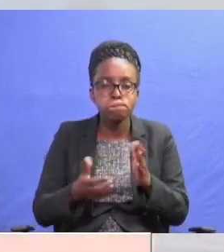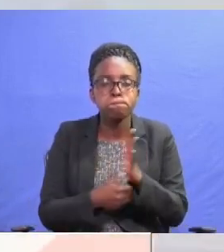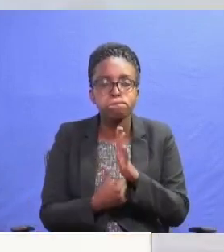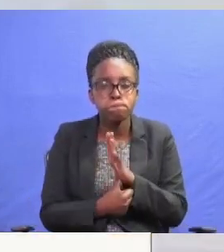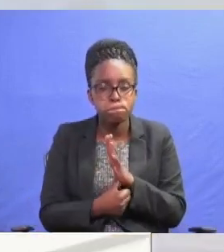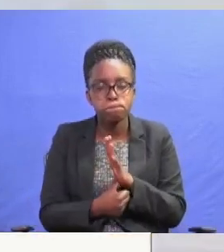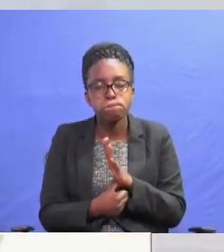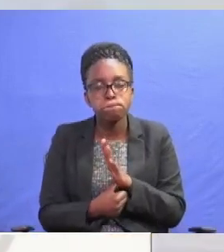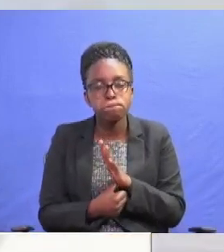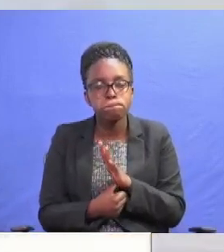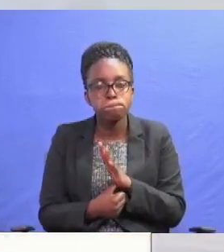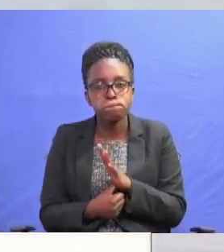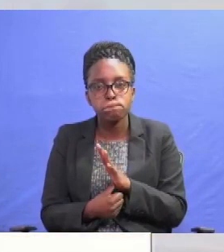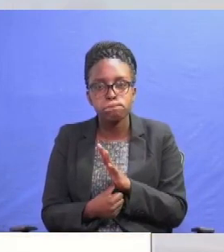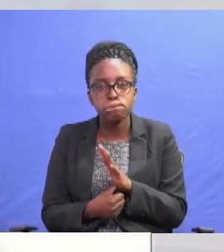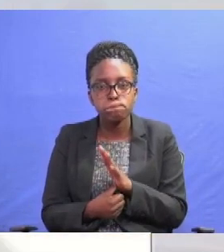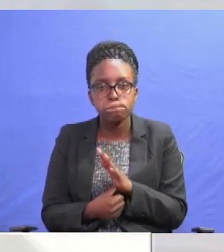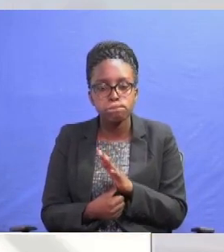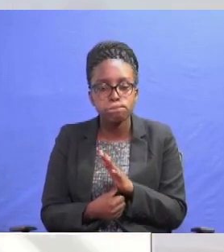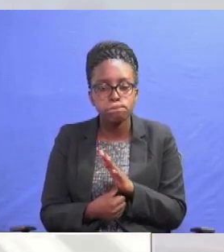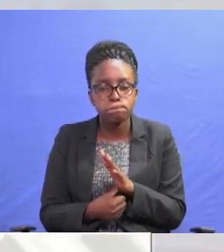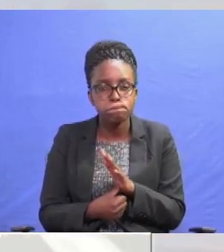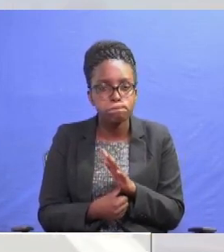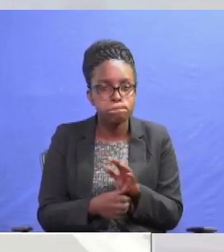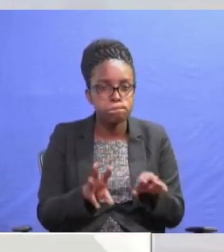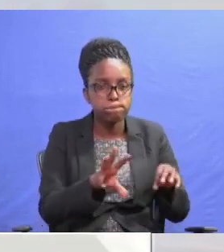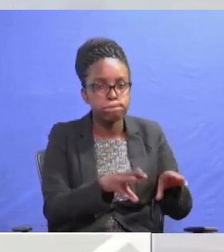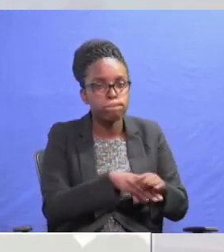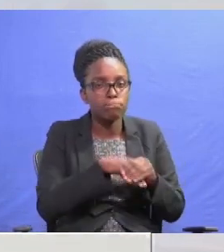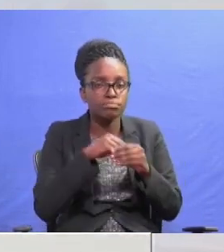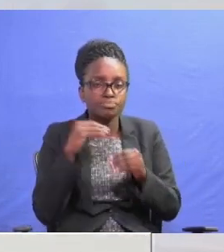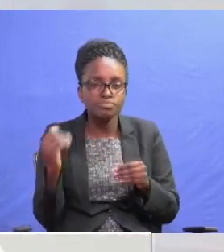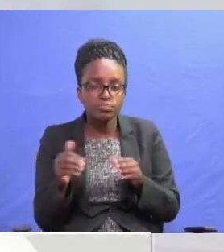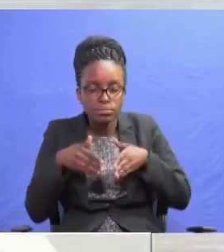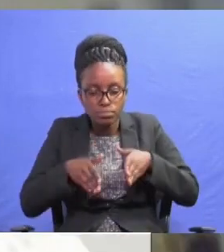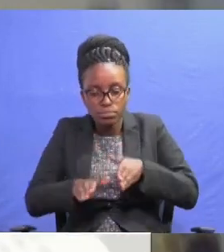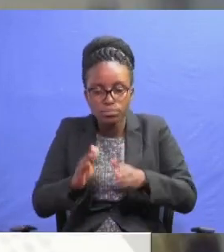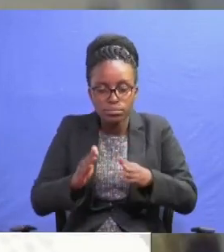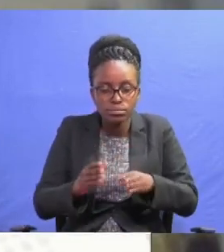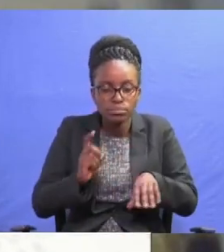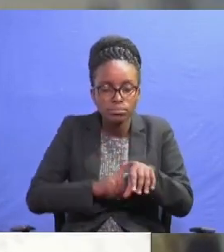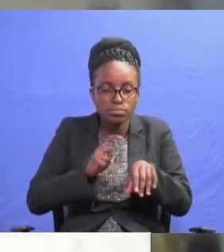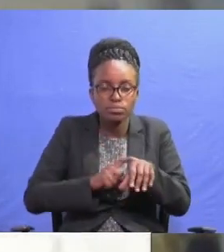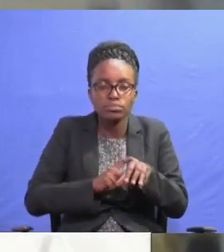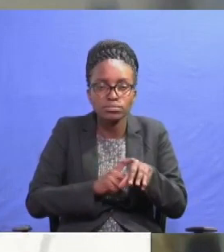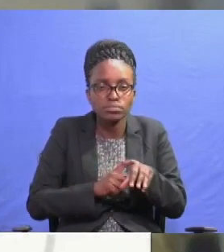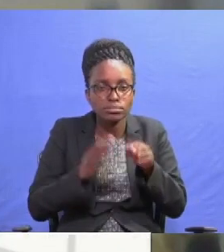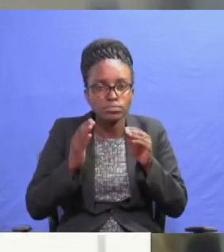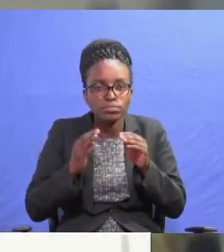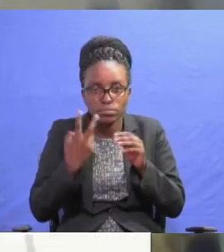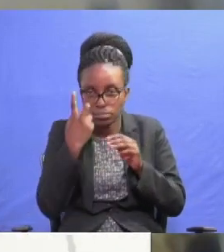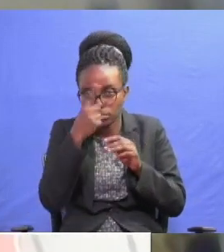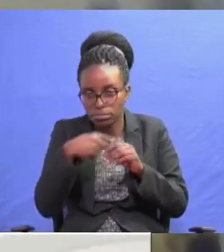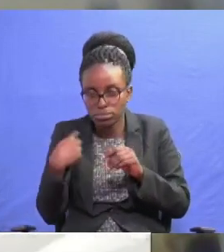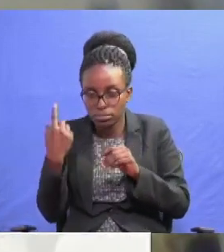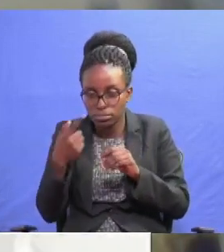vulnerable. So I should get myself out of the way of the risk that is facing me. But that